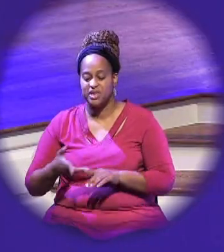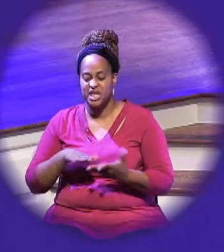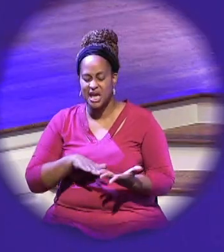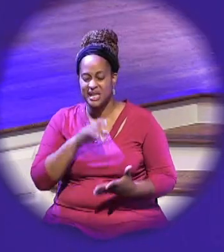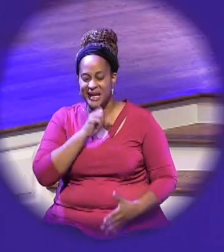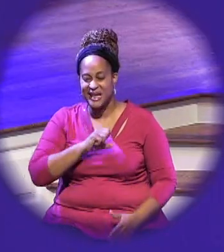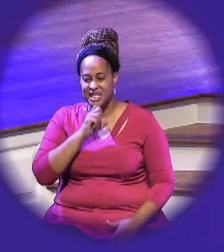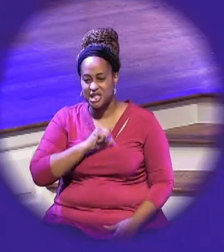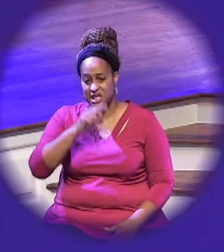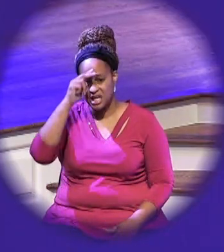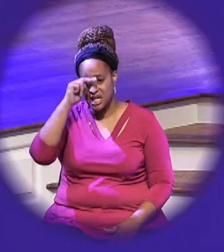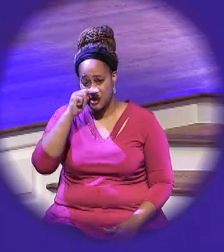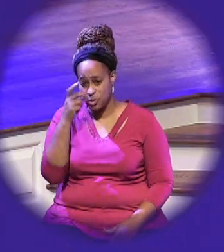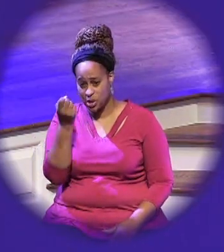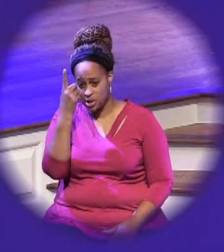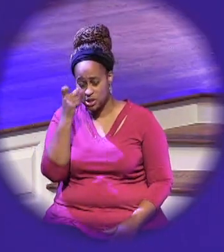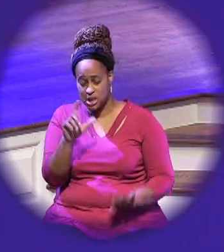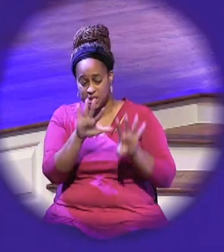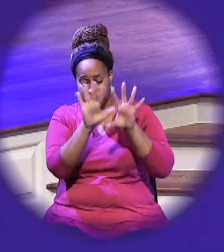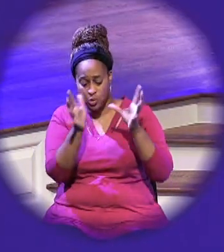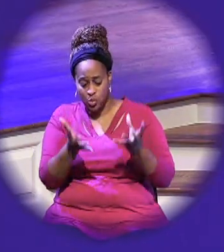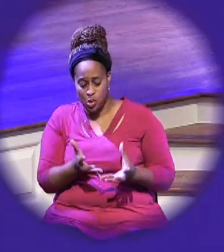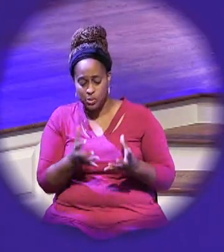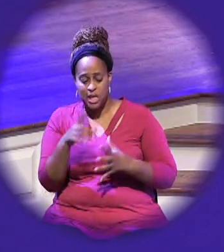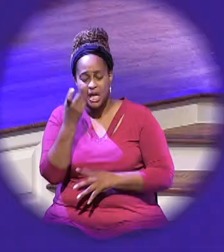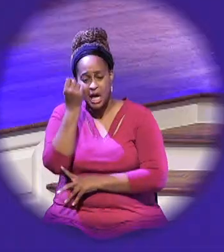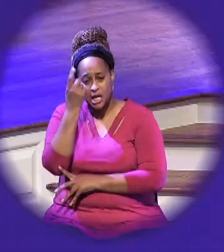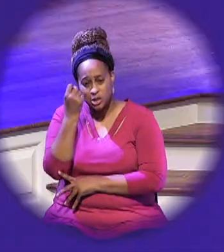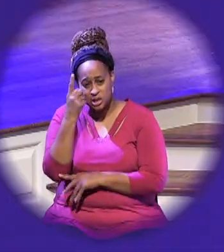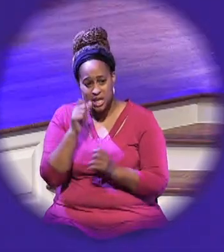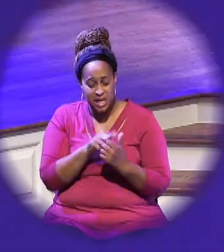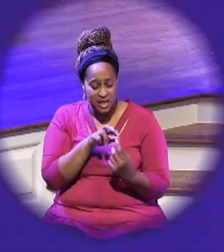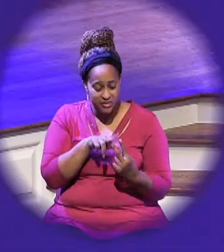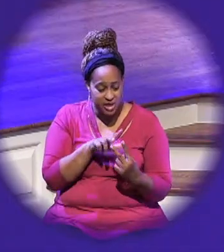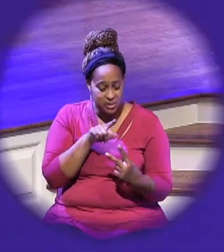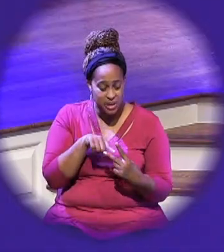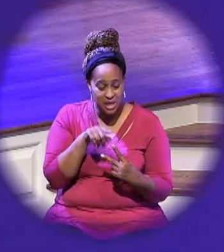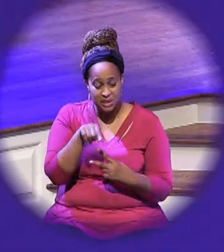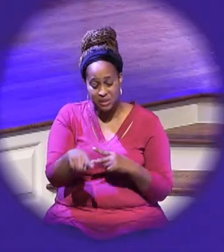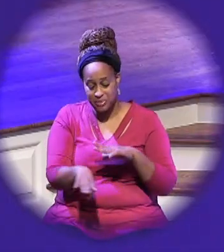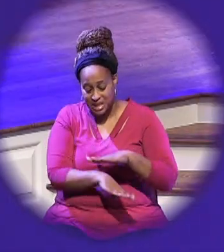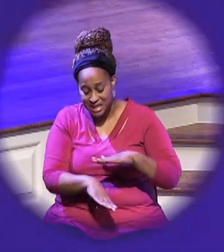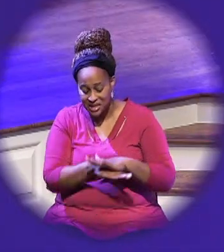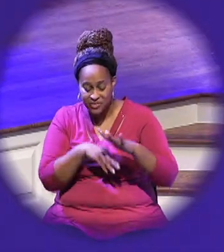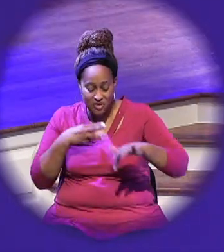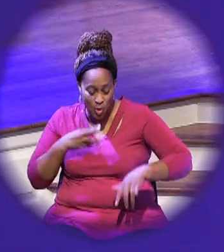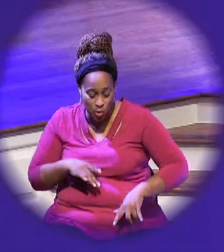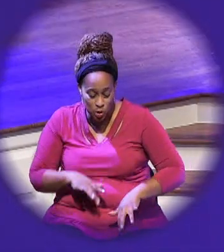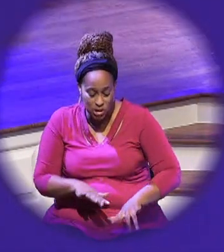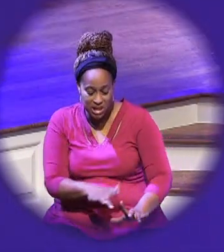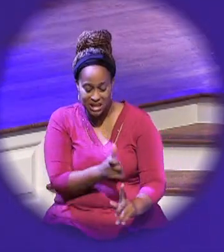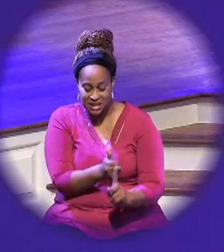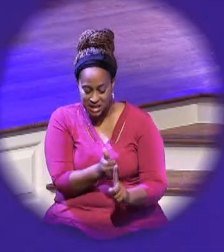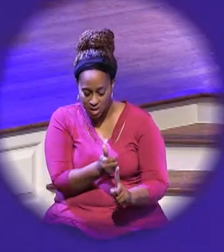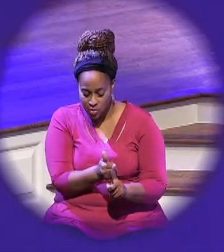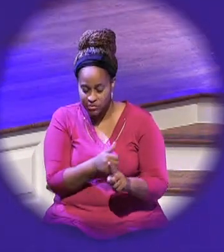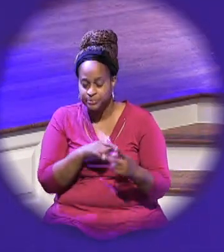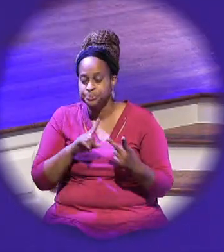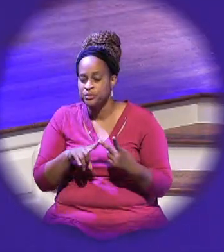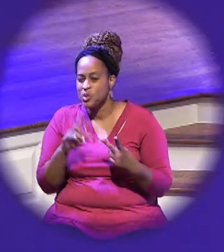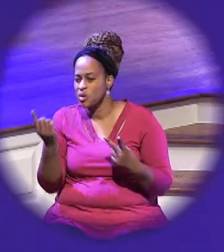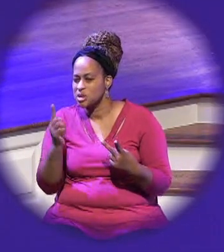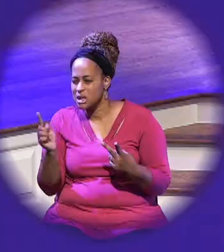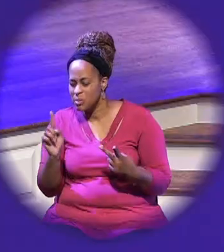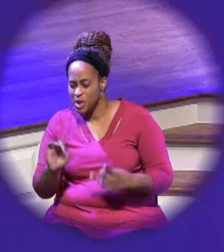Hebrews' understanding of the world, they understood it either to be beneath the ocean itself or